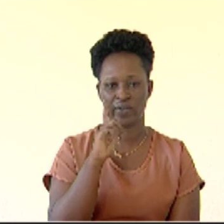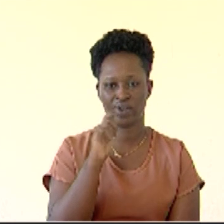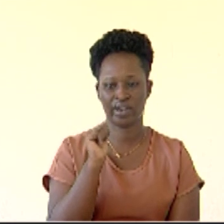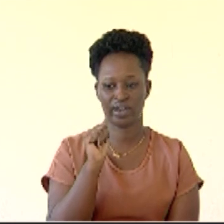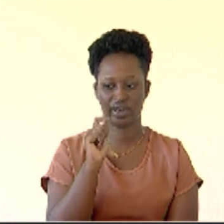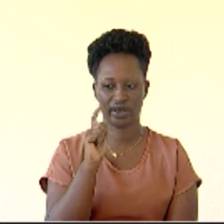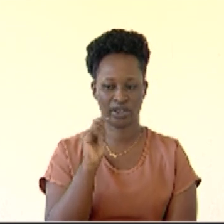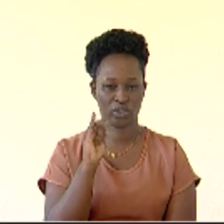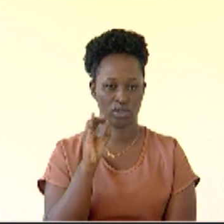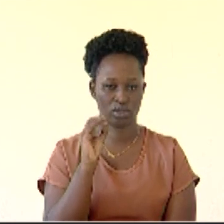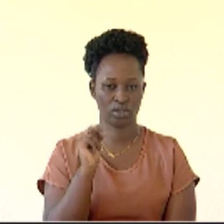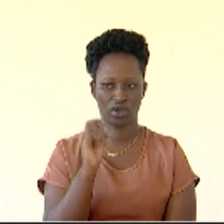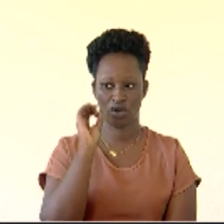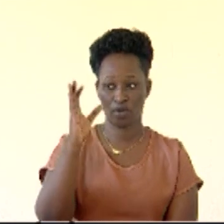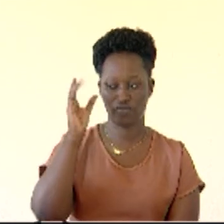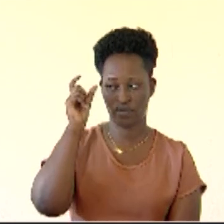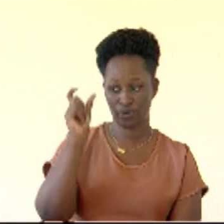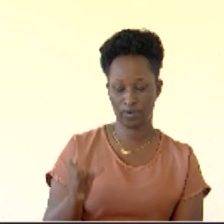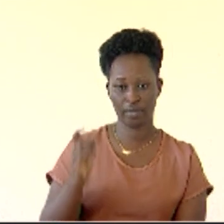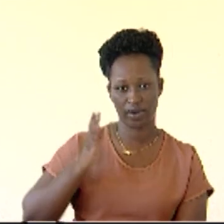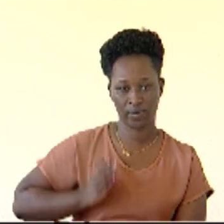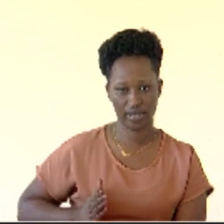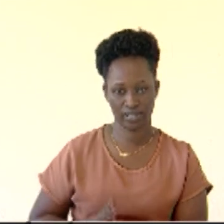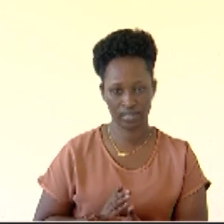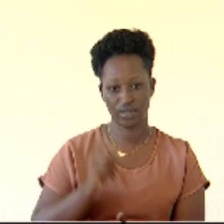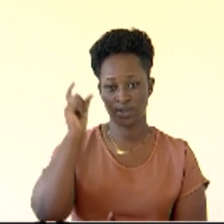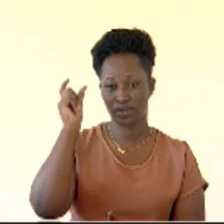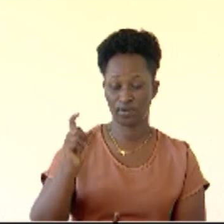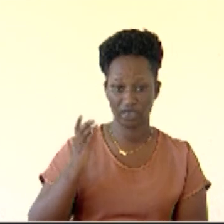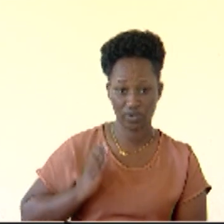is a right that is believed to belong to